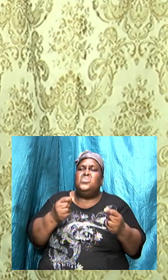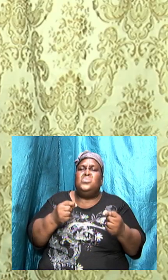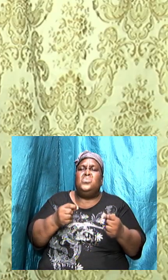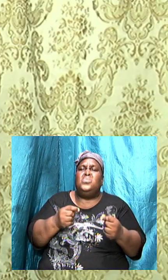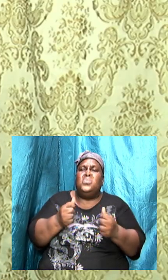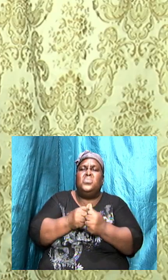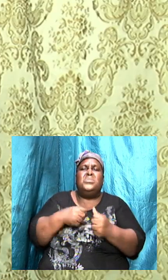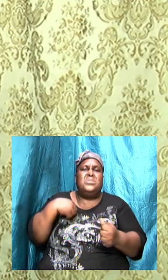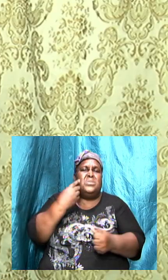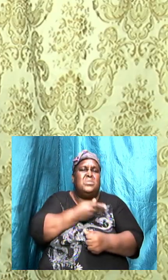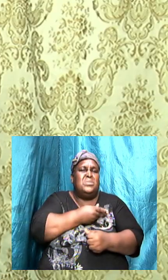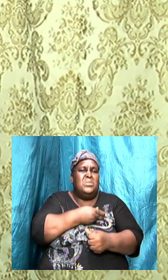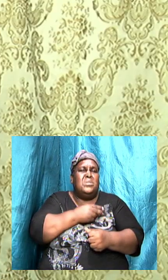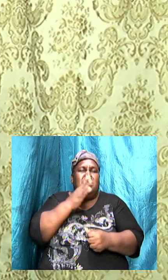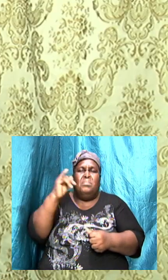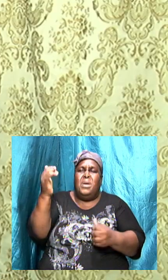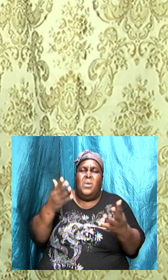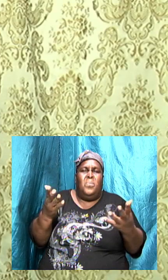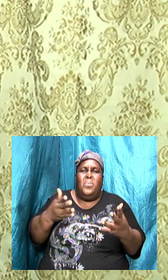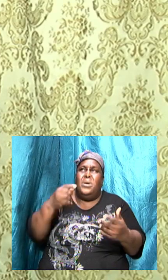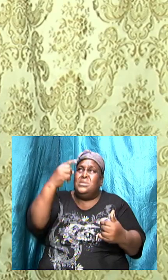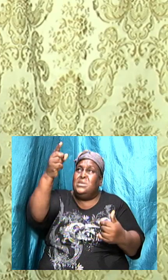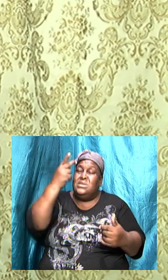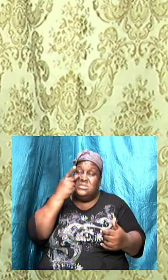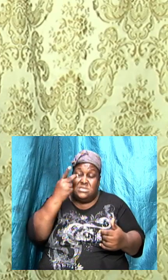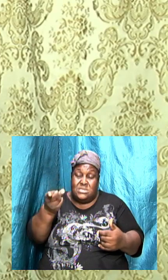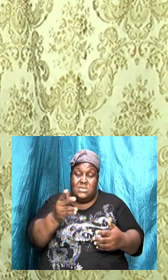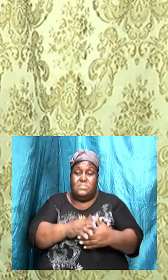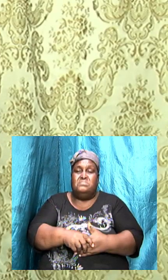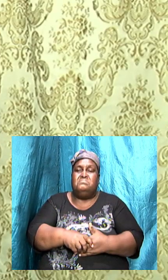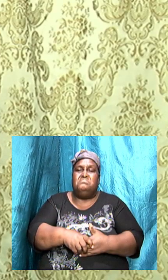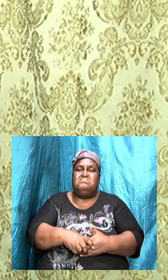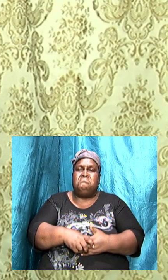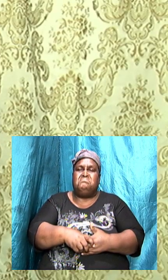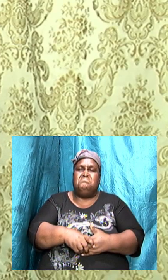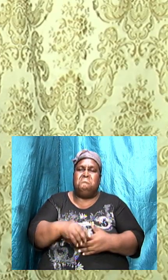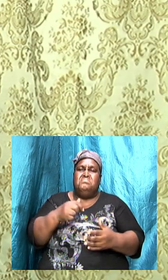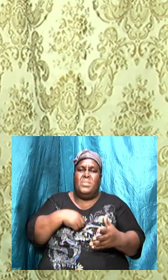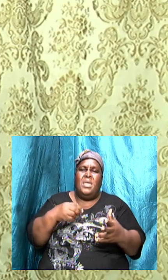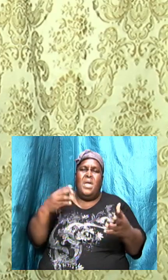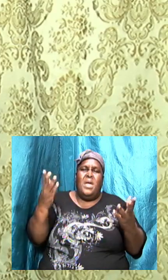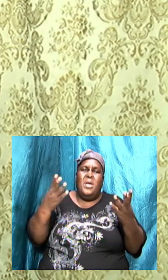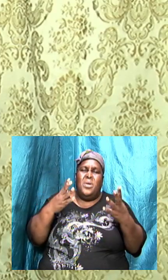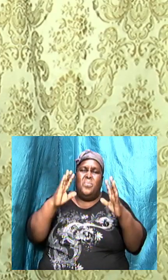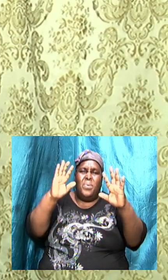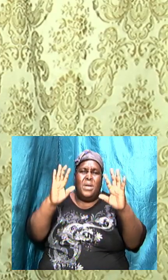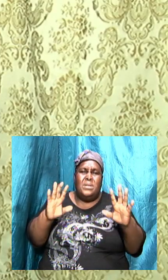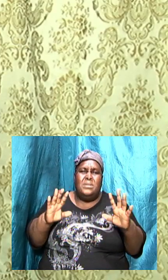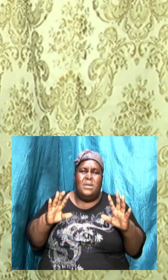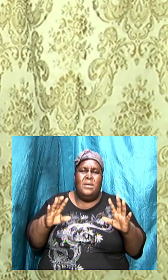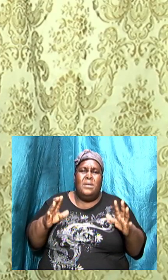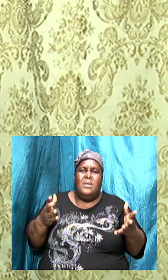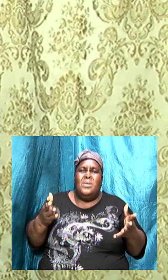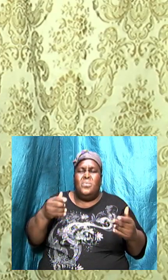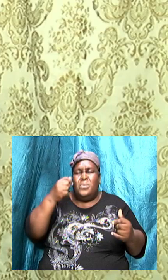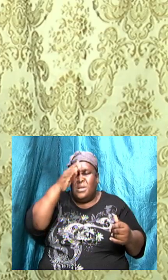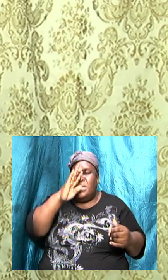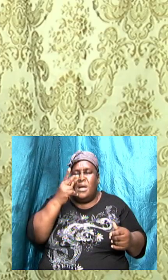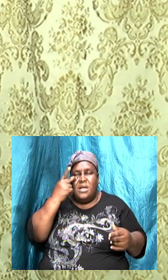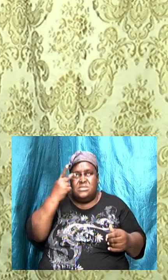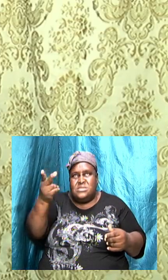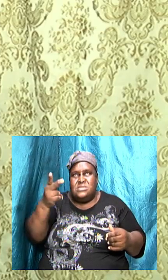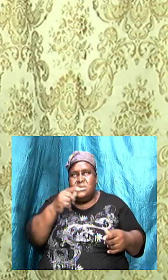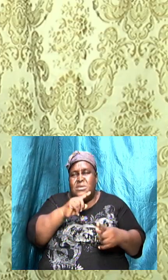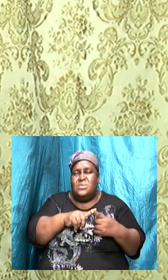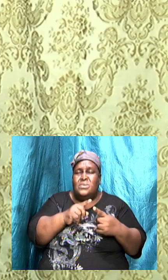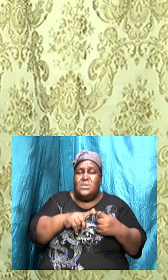of what He sees in us. I wonder what it is that God sees deep within us when that piercing eye